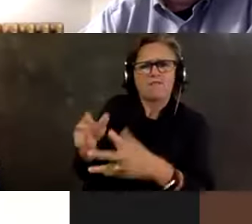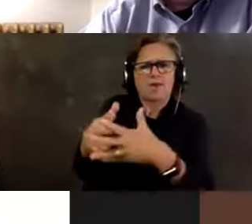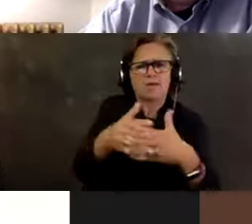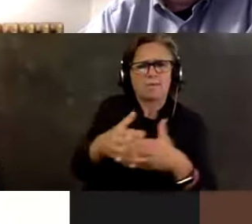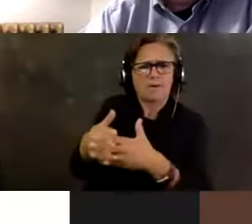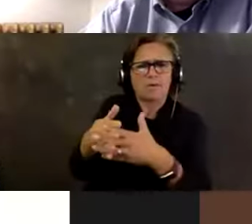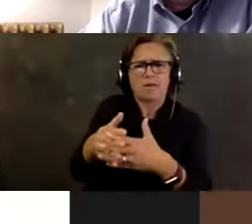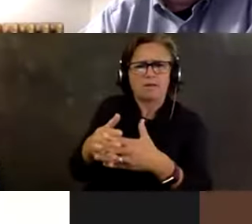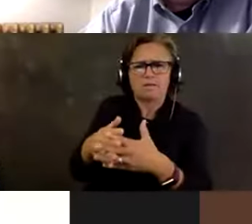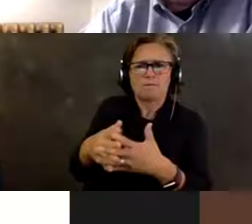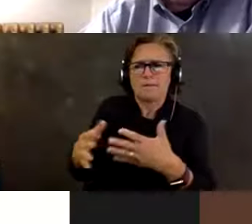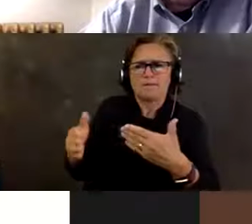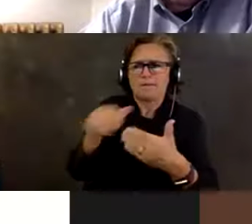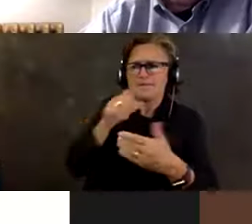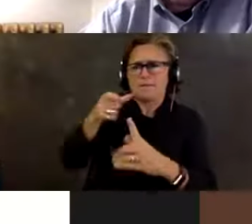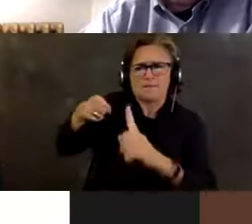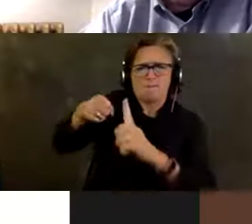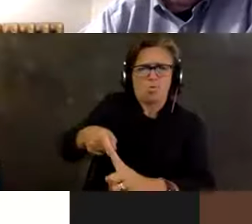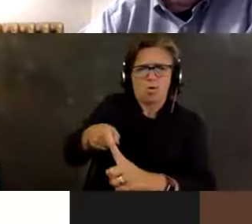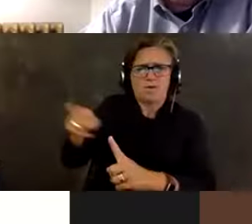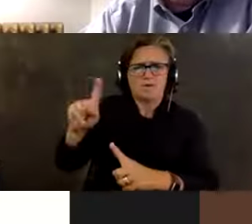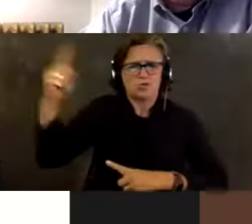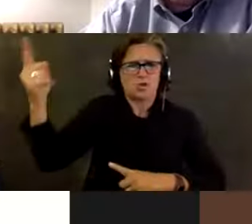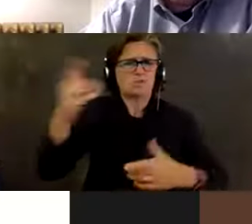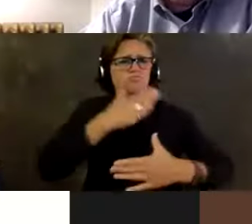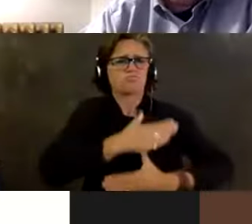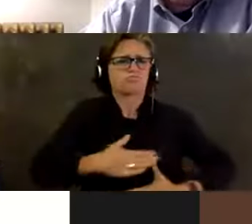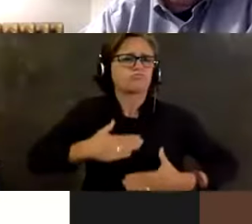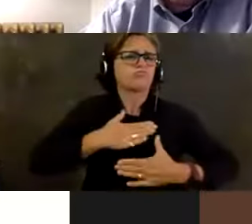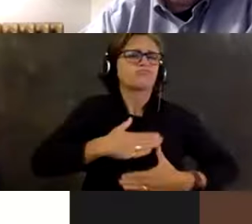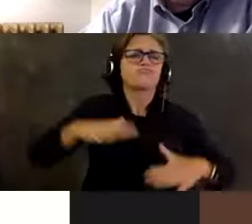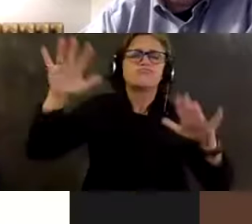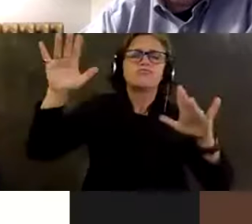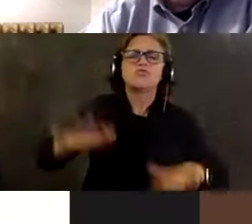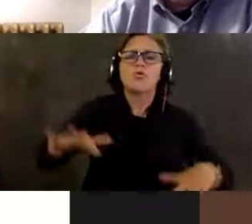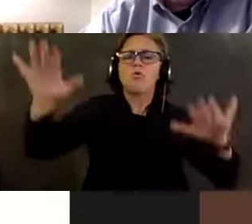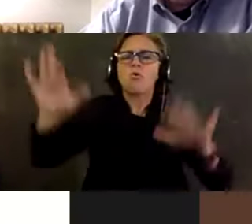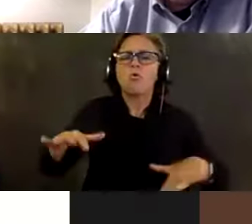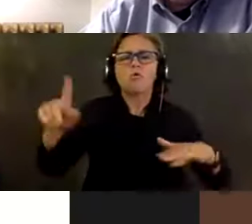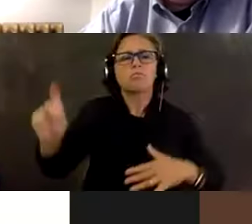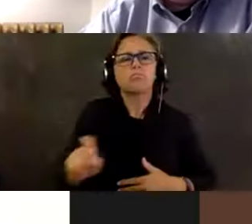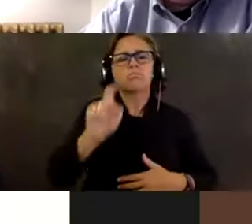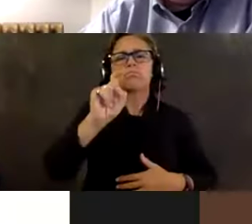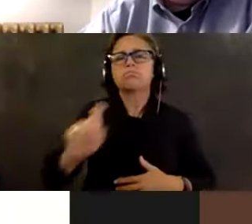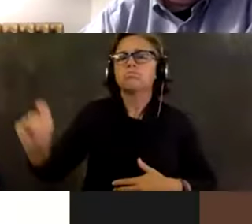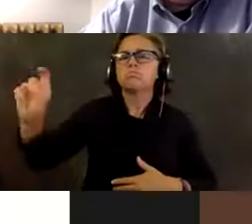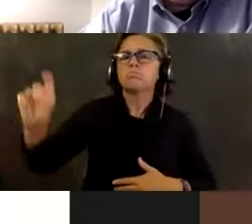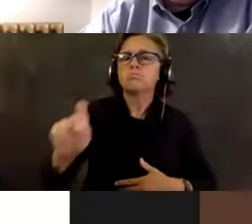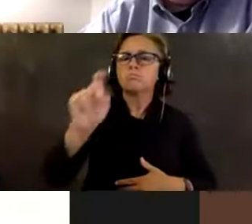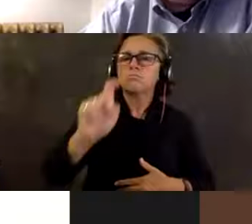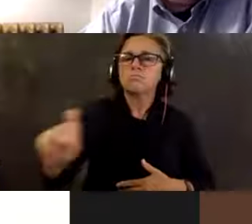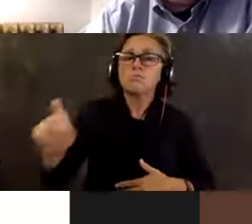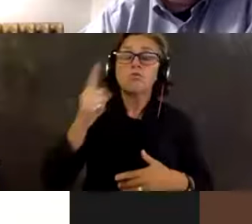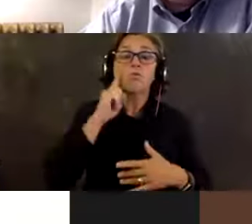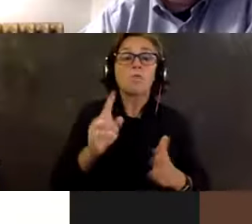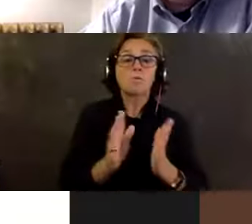just enjoying a day in the snow, right? And I think ultimately the books for younger kids, I would say, kind